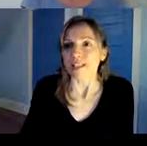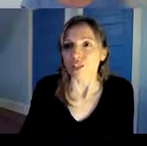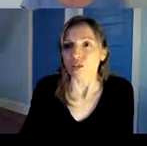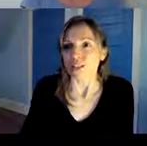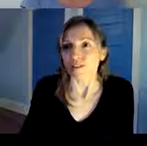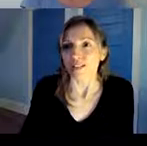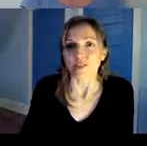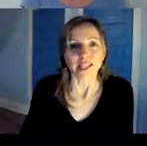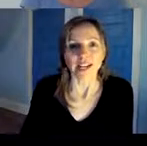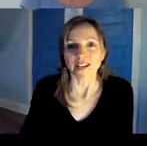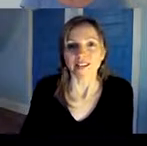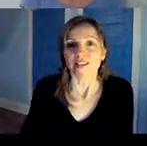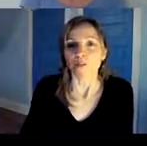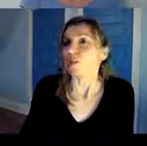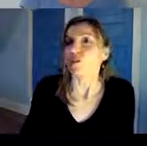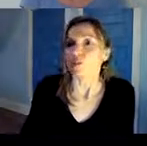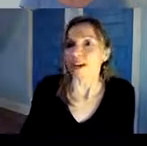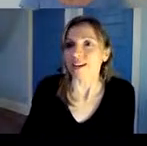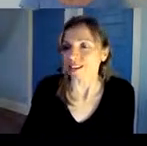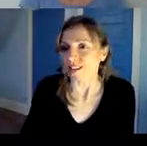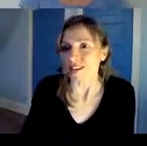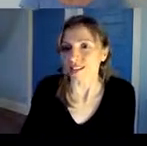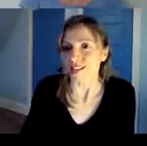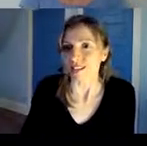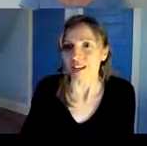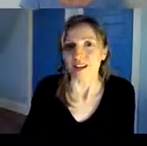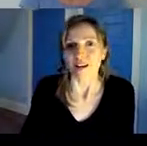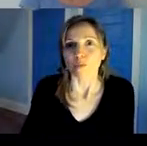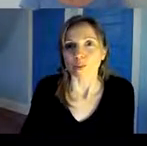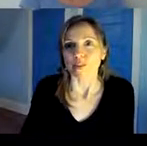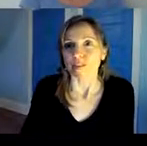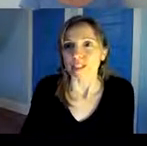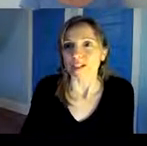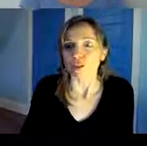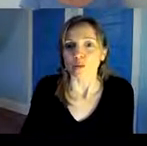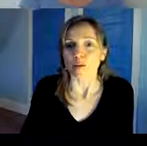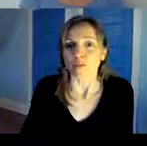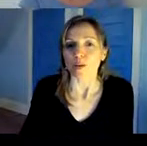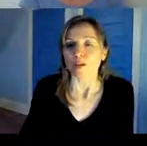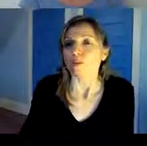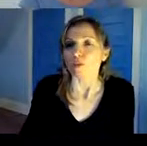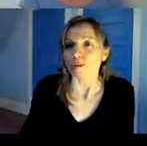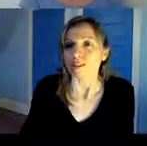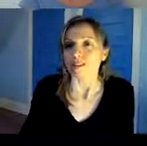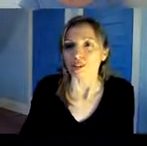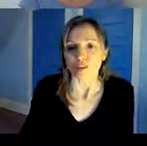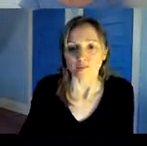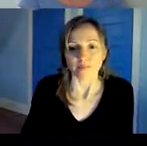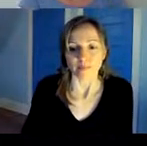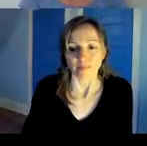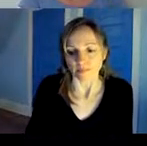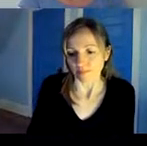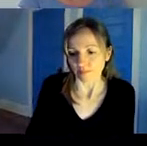definitely need to do it differently. We can't garden like we used to back in the 1960s. Our world needs us to help restore